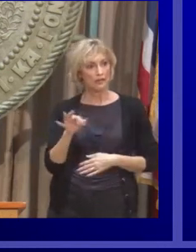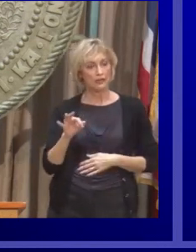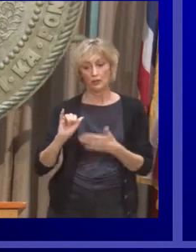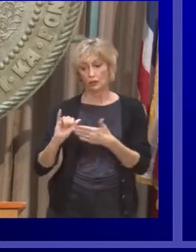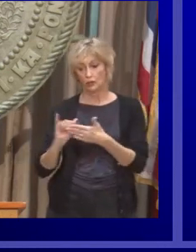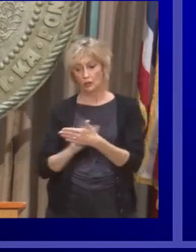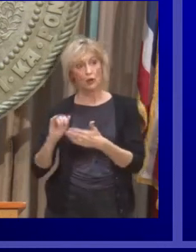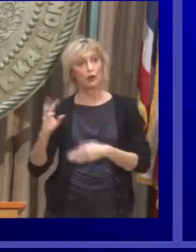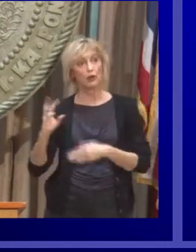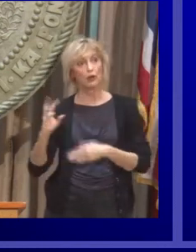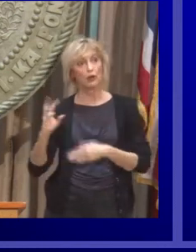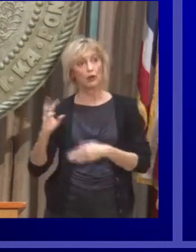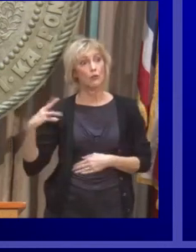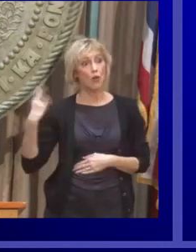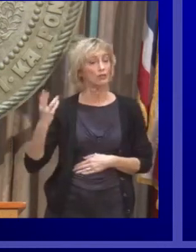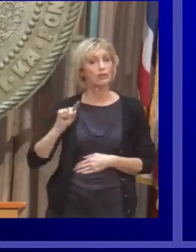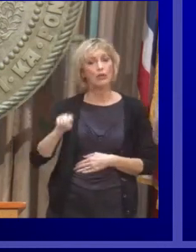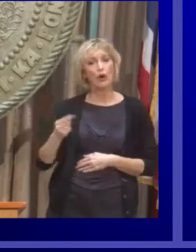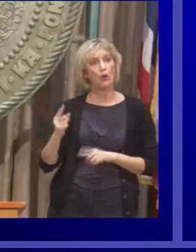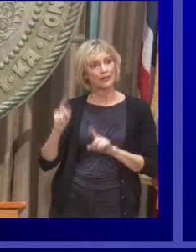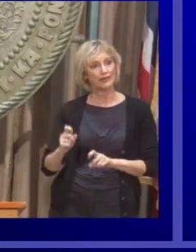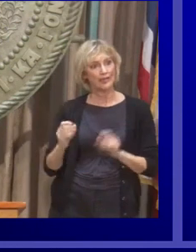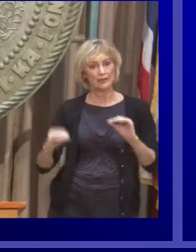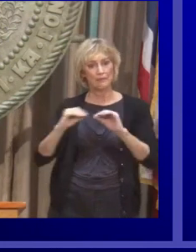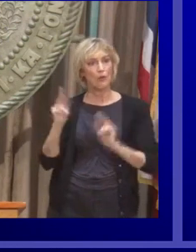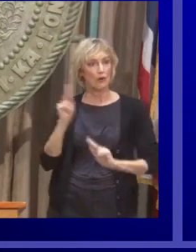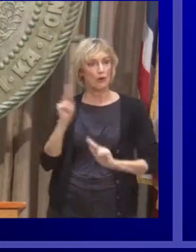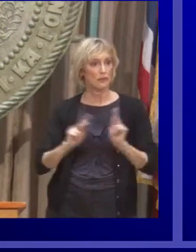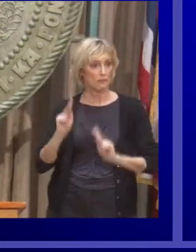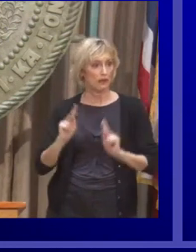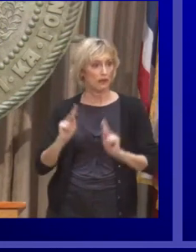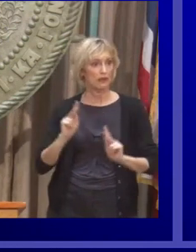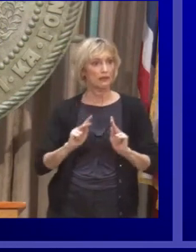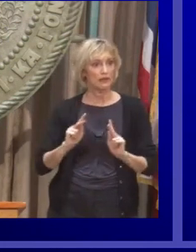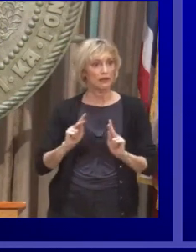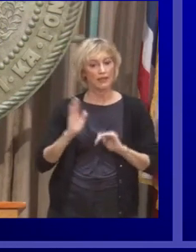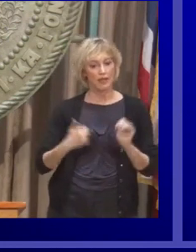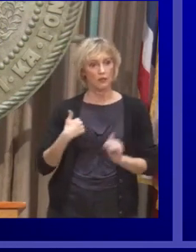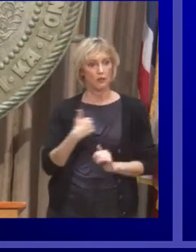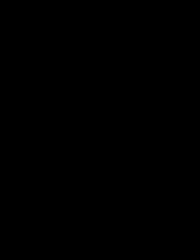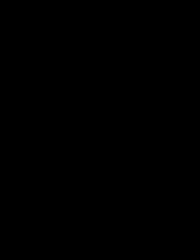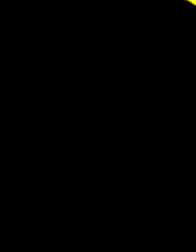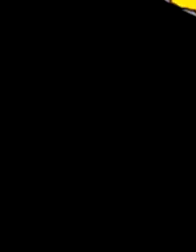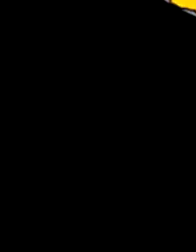fact, New York and Washington are the only states that have tested more people on a per capita basis than we have.